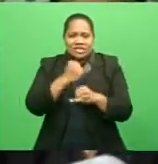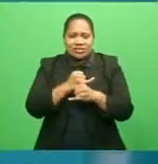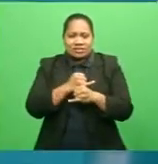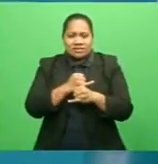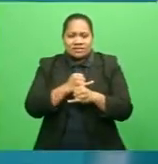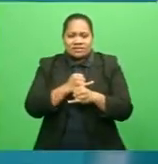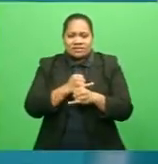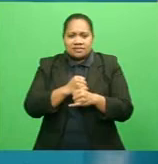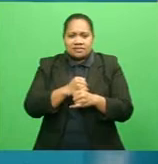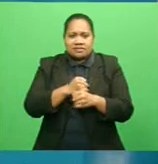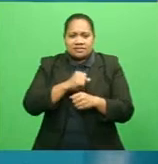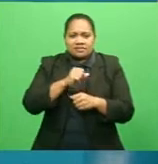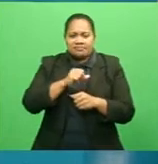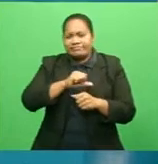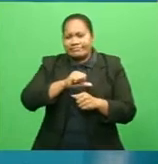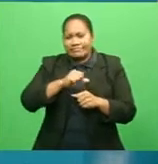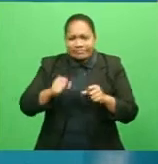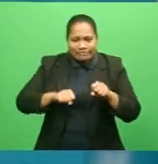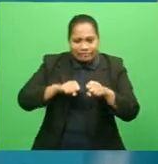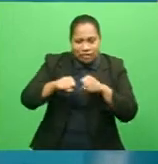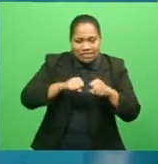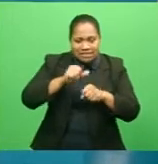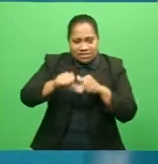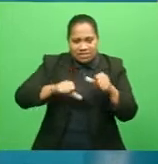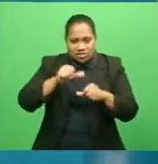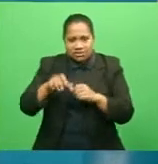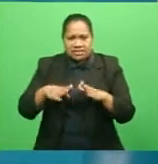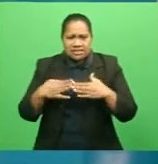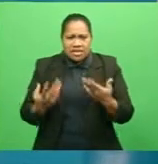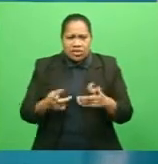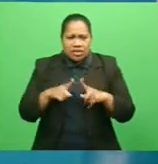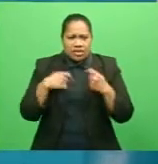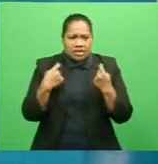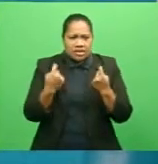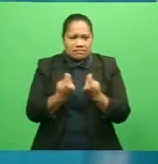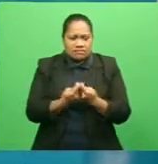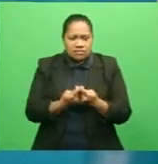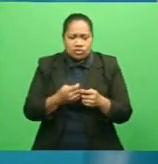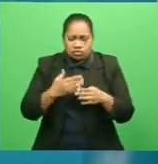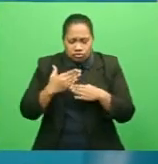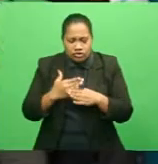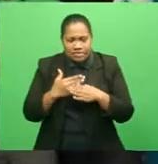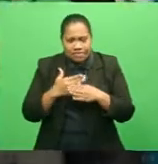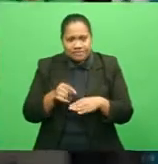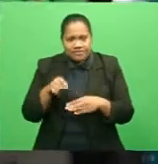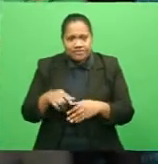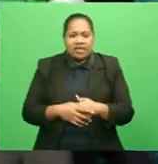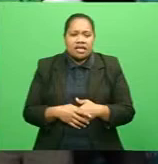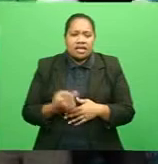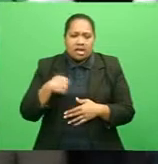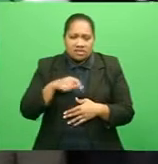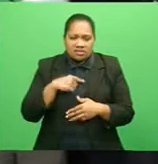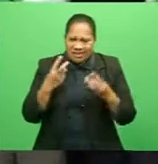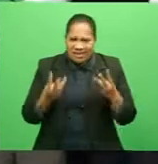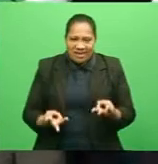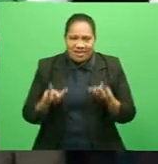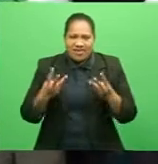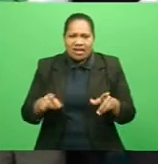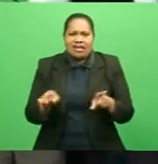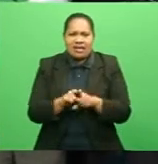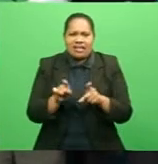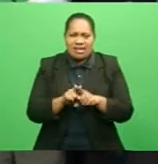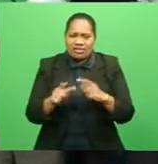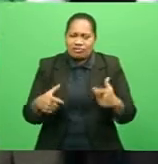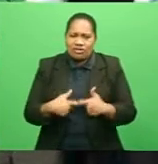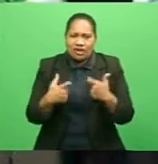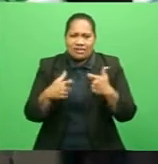match. Right now, me and the team, we're just working on reducing our weight, get back on our weight, and just like we issued a challenge from super